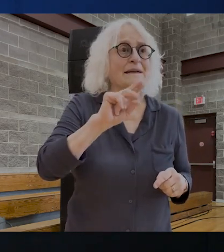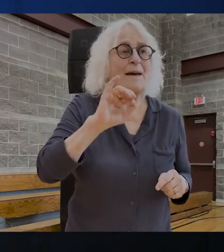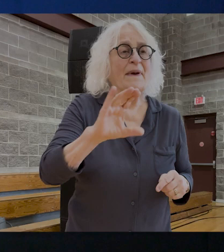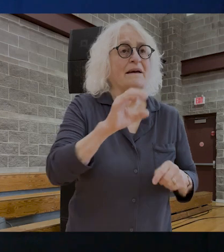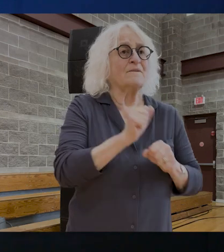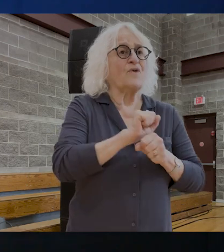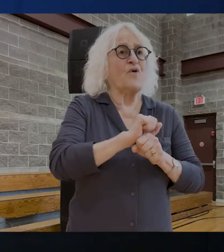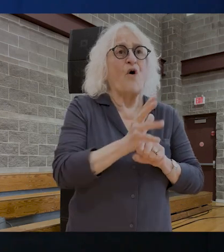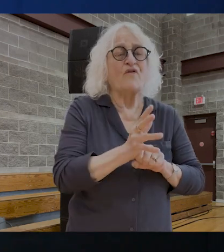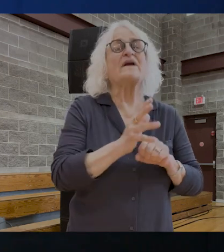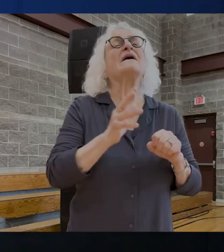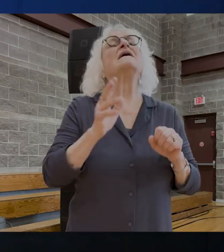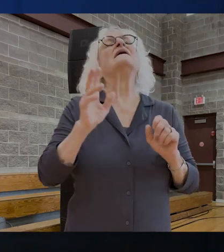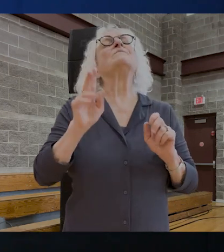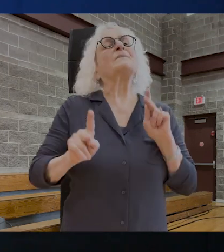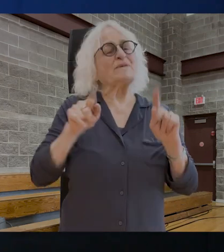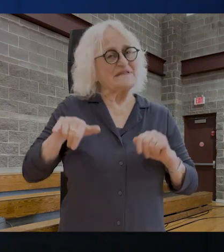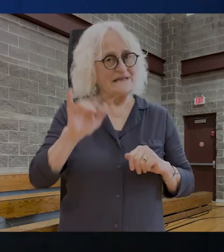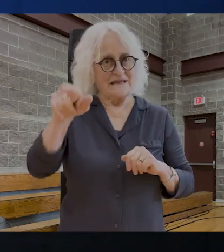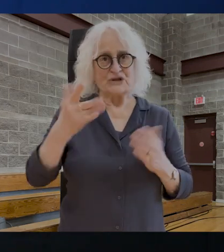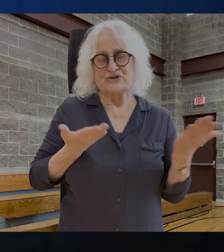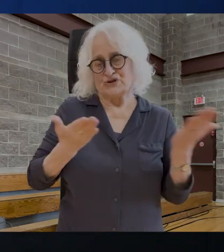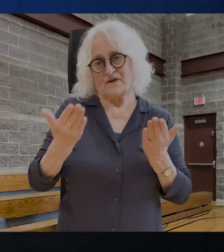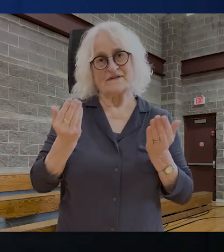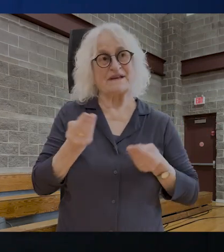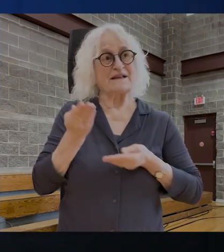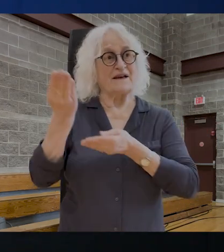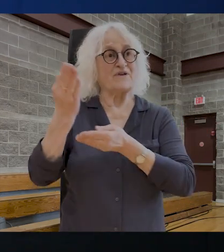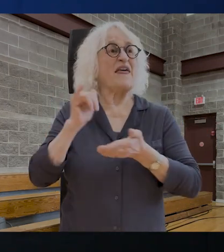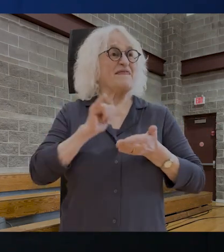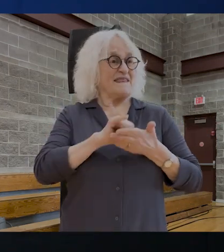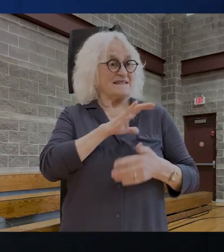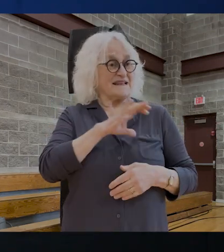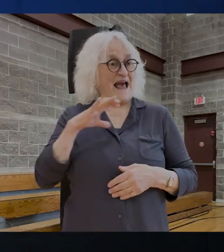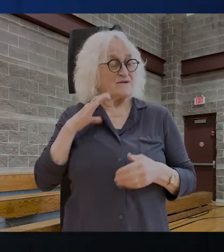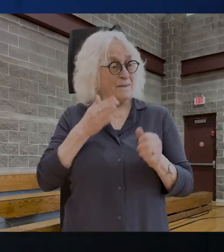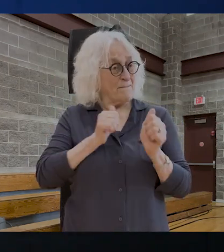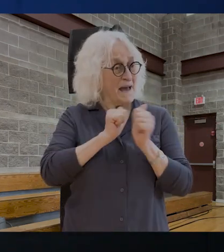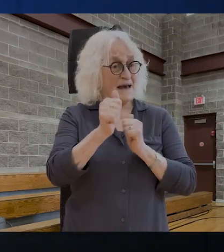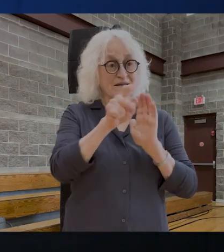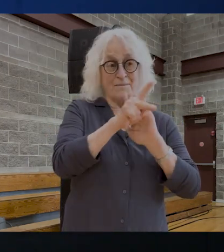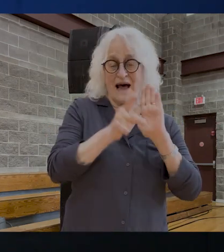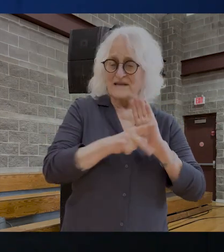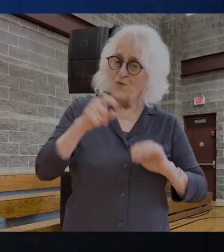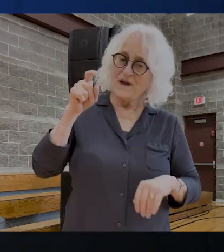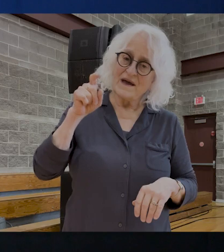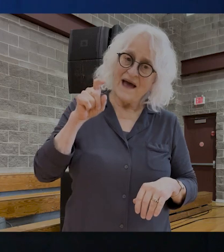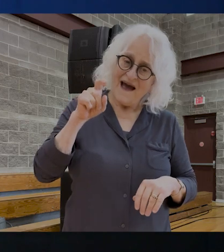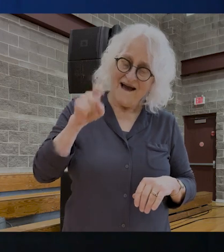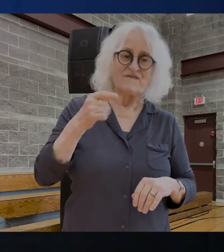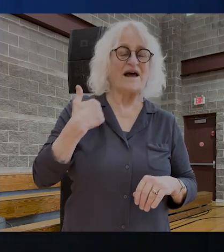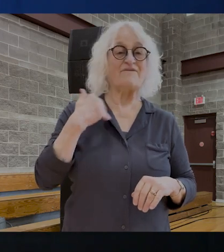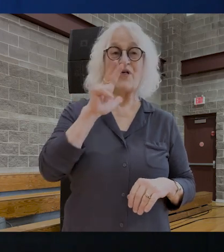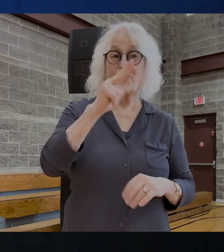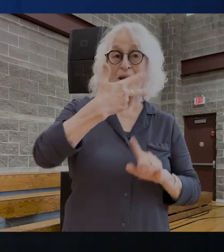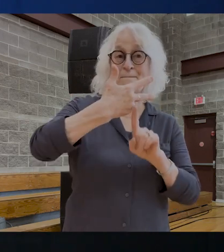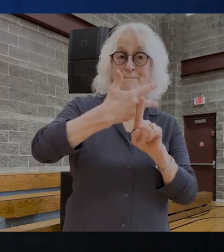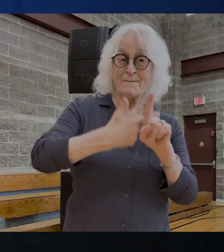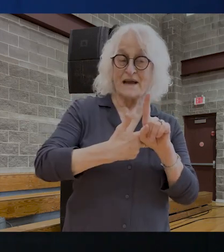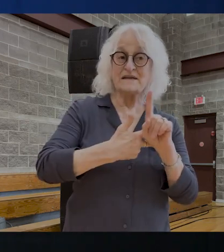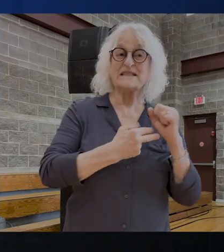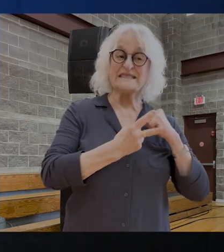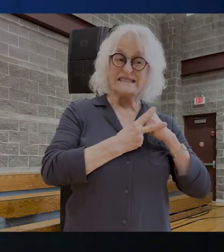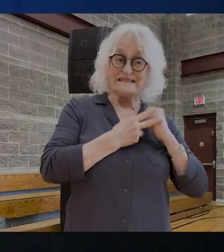residents still need services delivered. So this council has passed a policy that we have a 3-month emergency